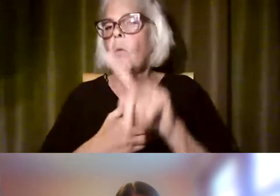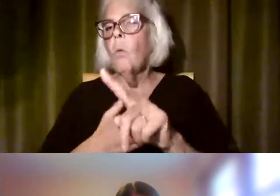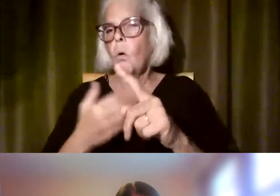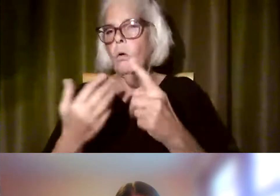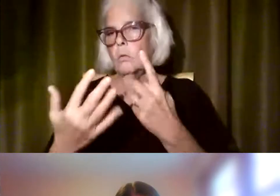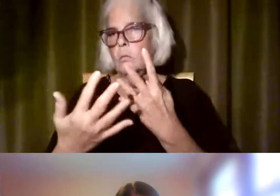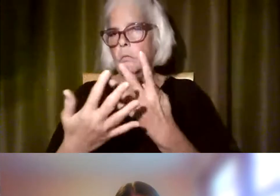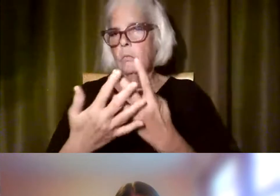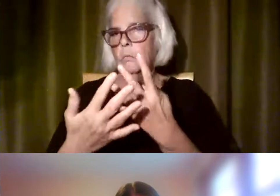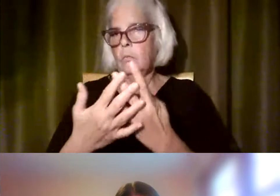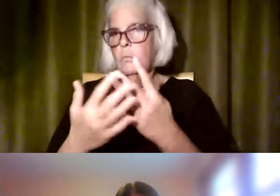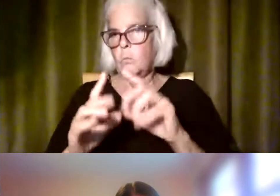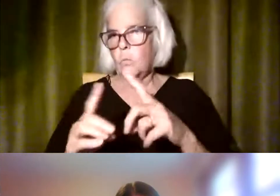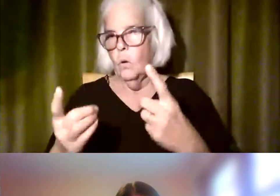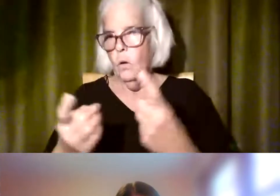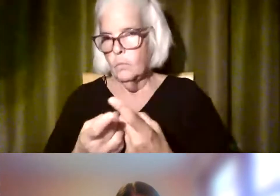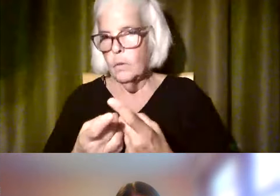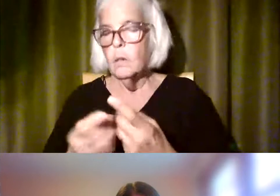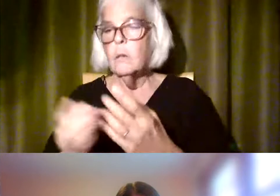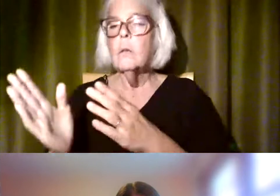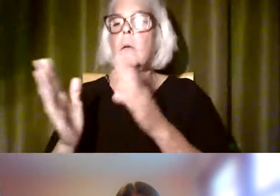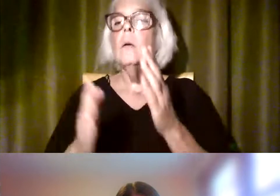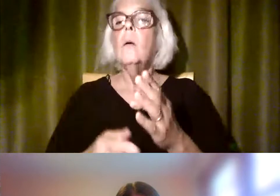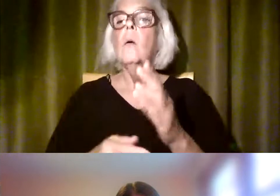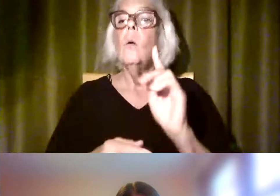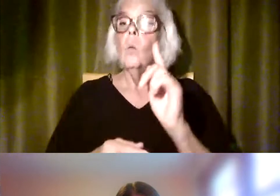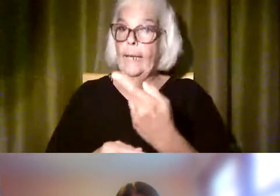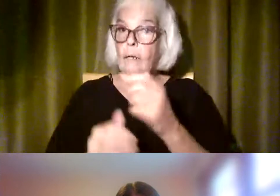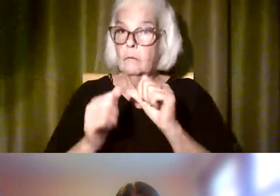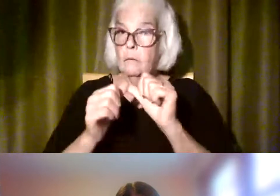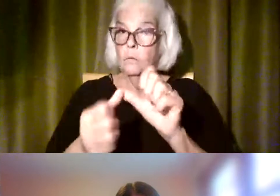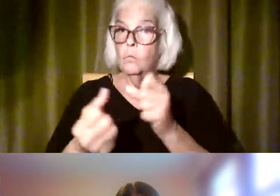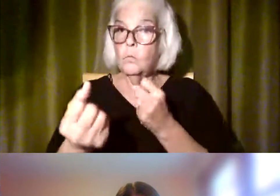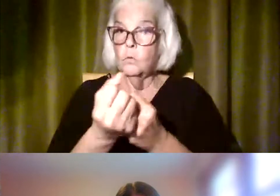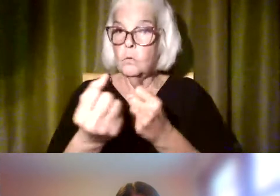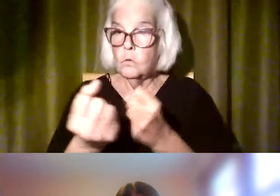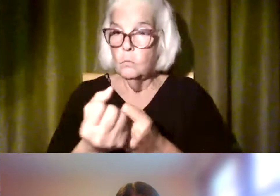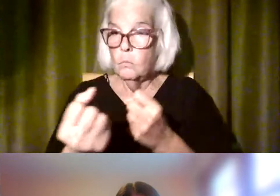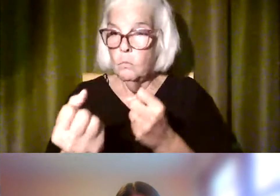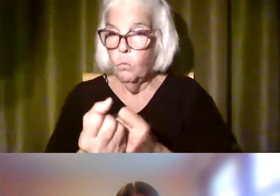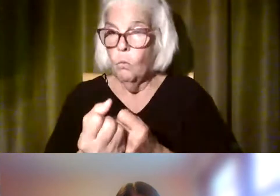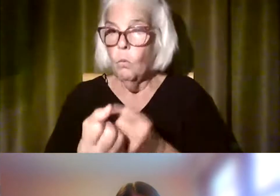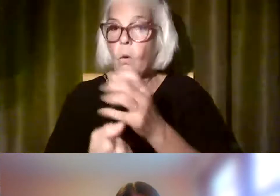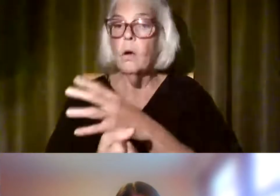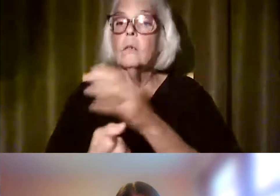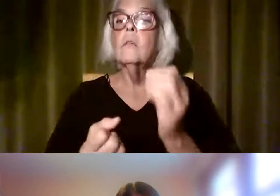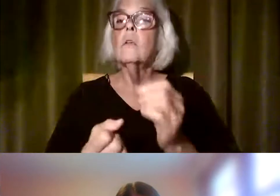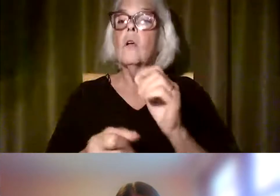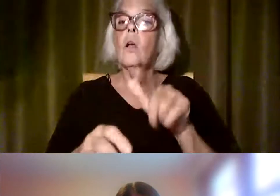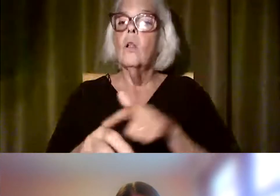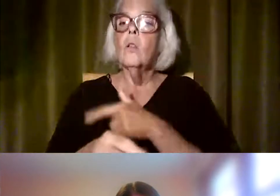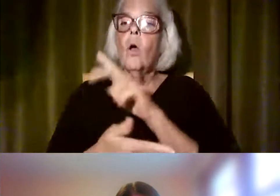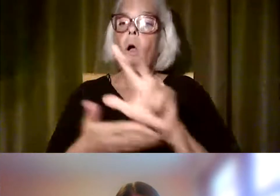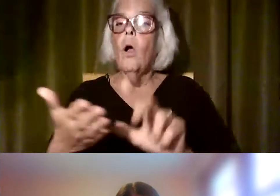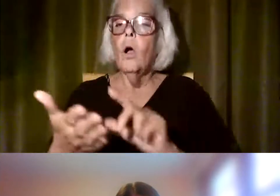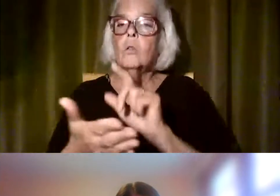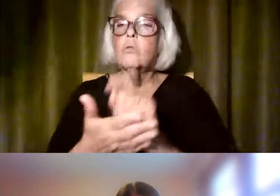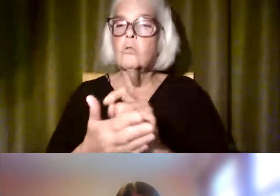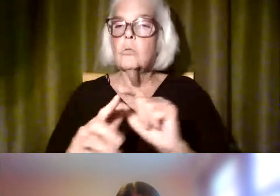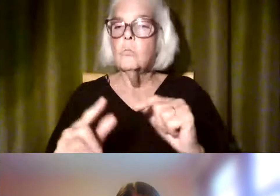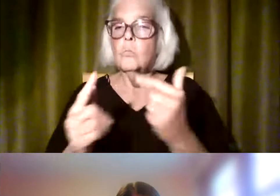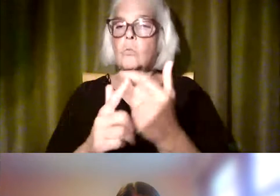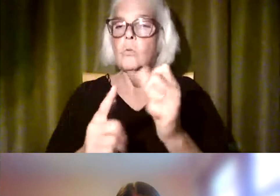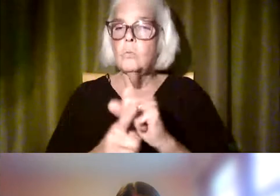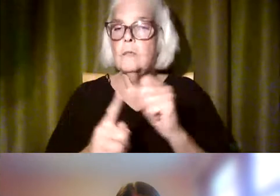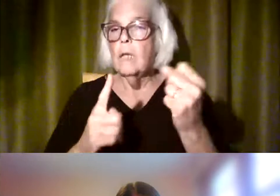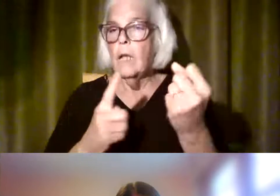some federal requirements for surveillance testing, and surveillance testing does work in those settings. So we will continue to